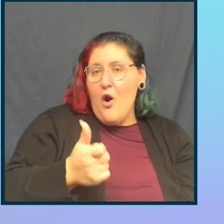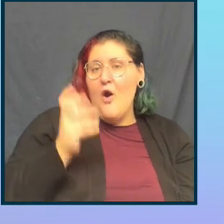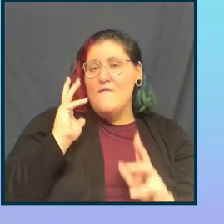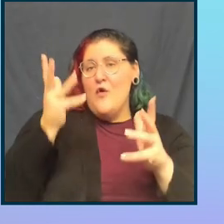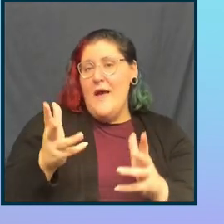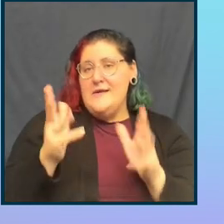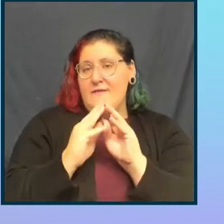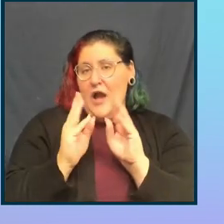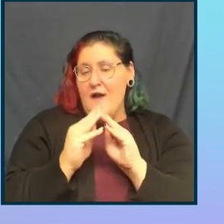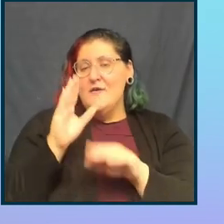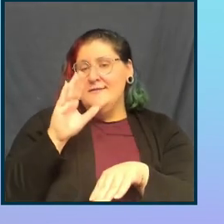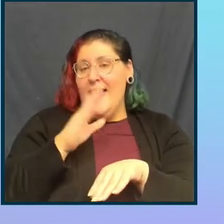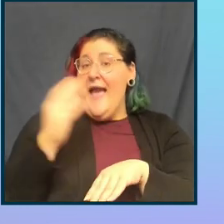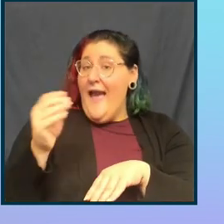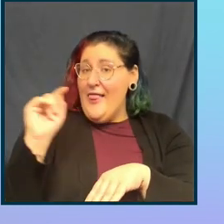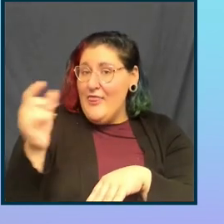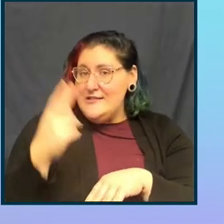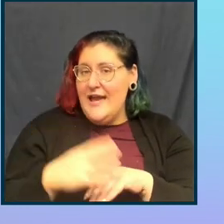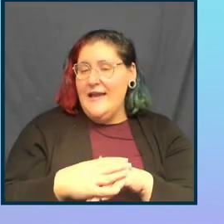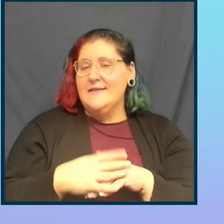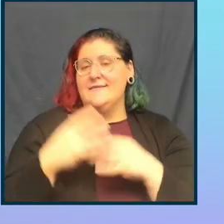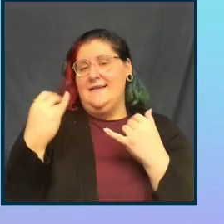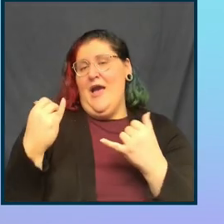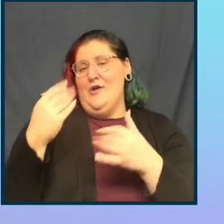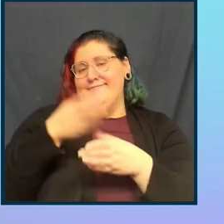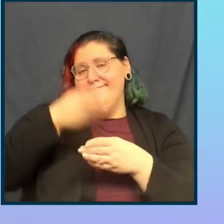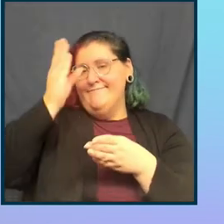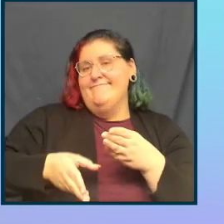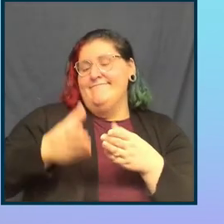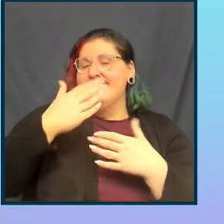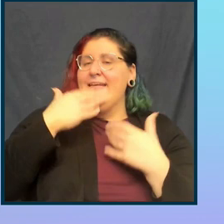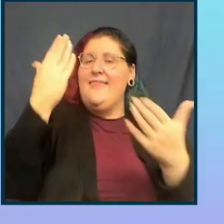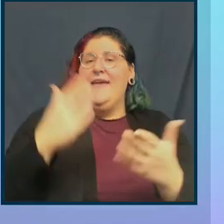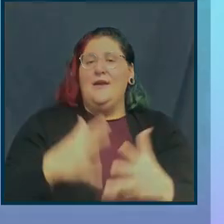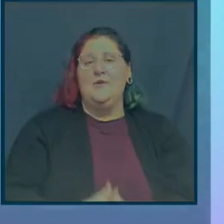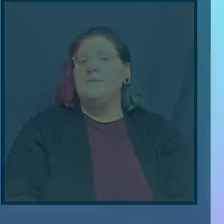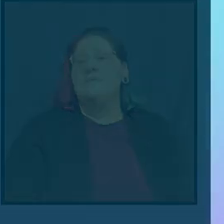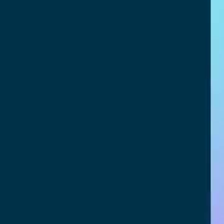And with that, we'll close it out. Thank you. Thanks.